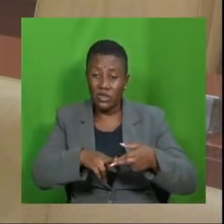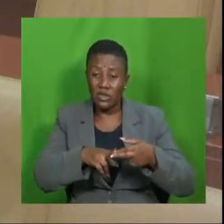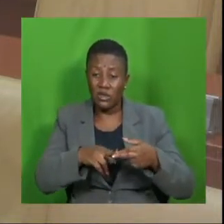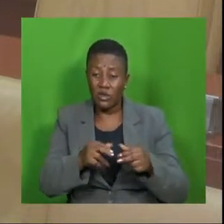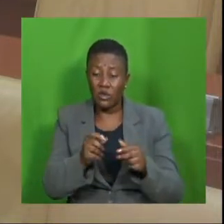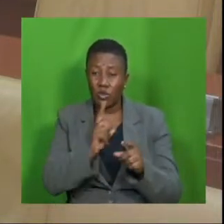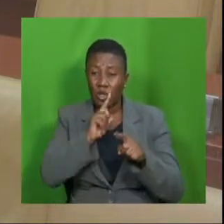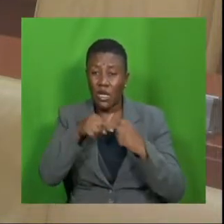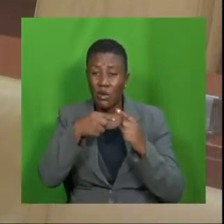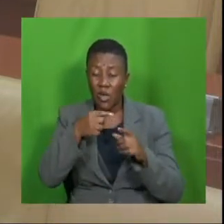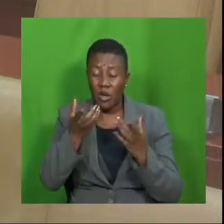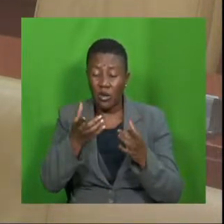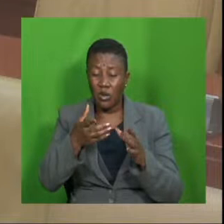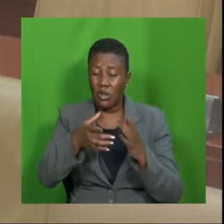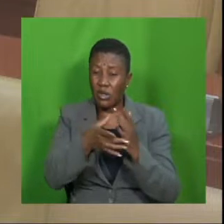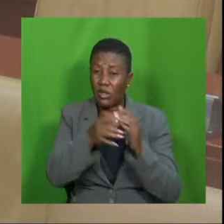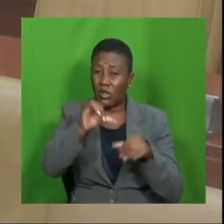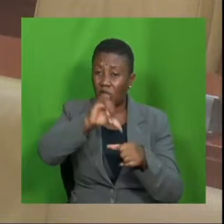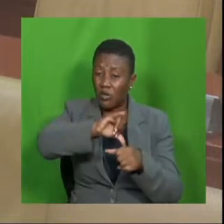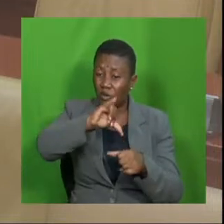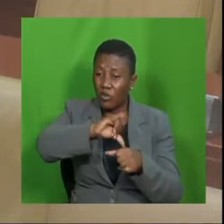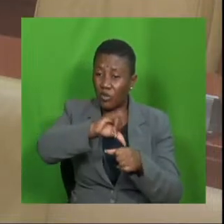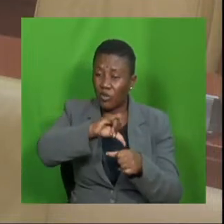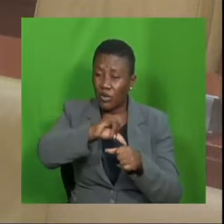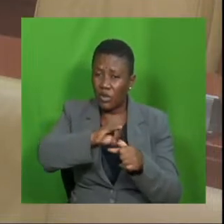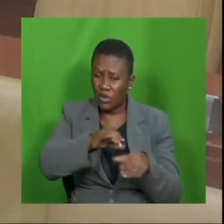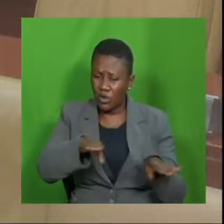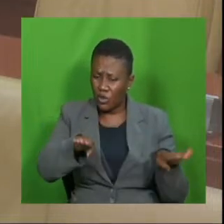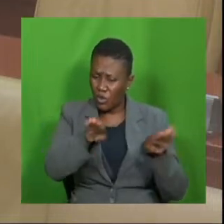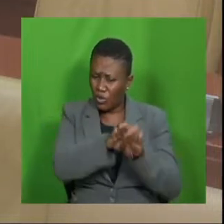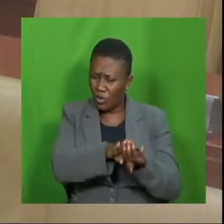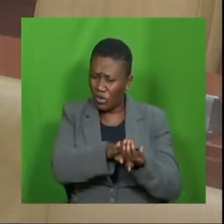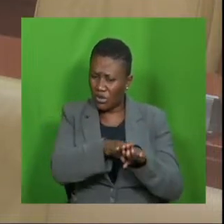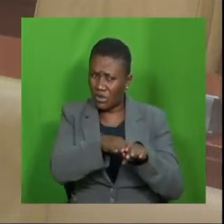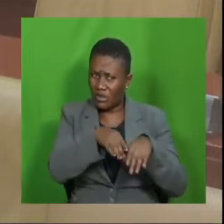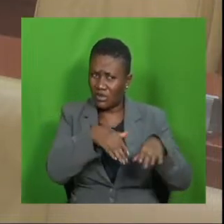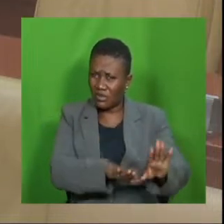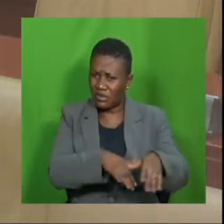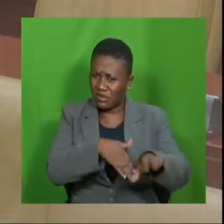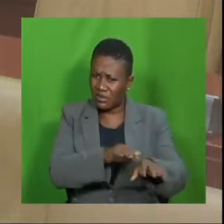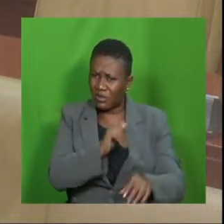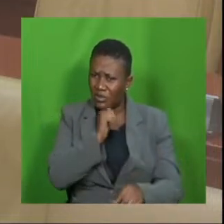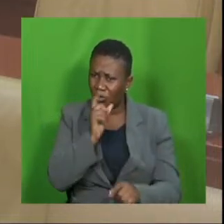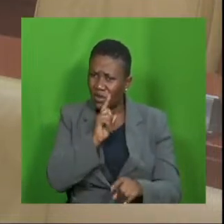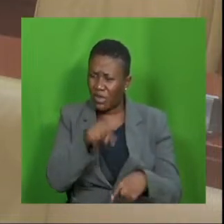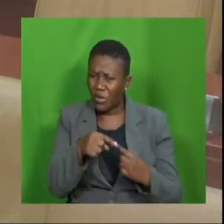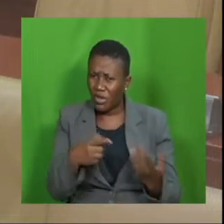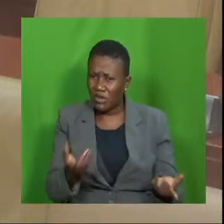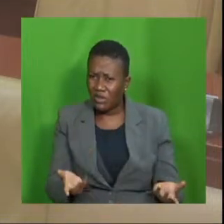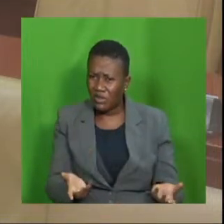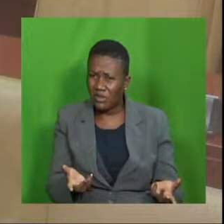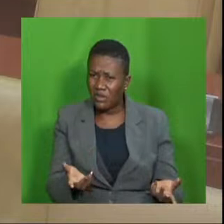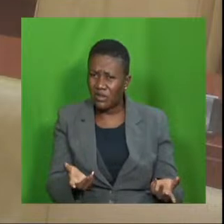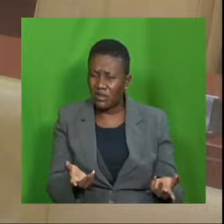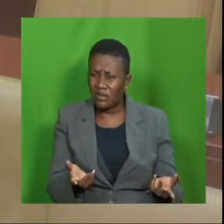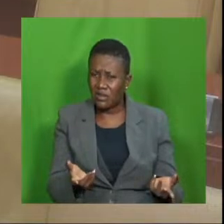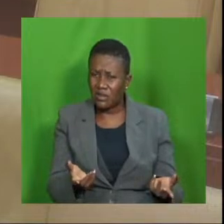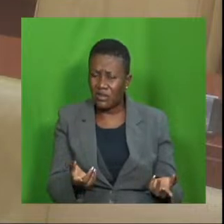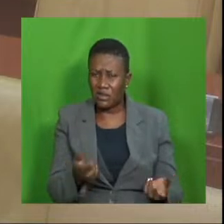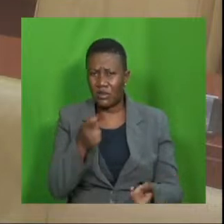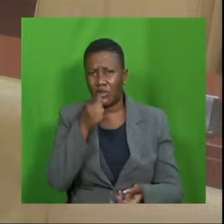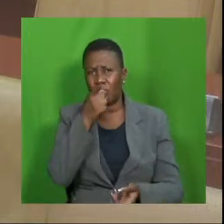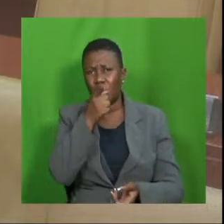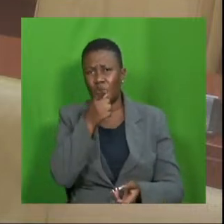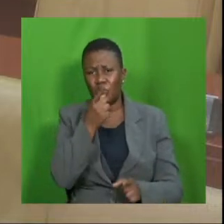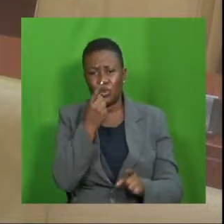pre-mixed fuels. Closing the sea has not been answered to now. You intended to ask a